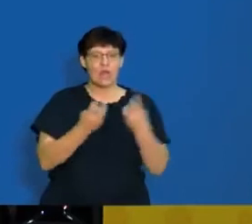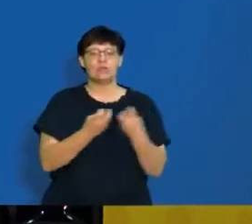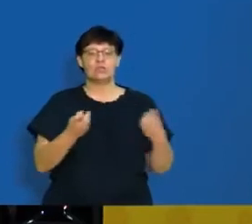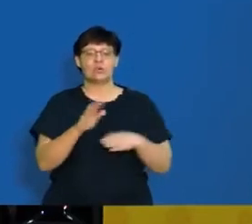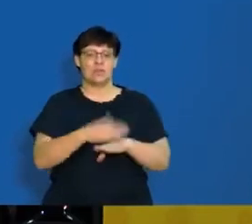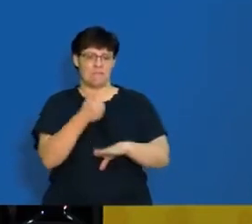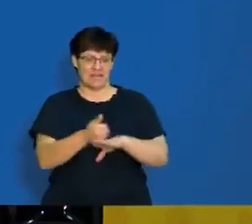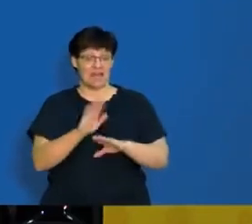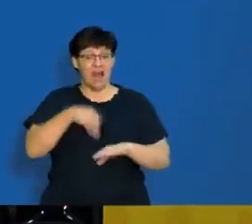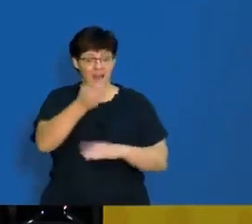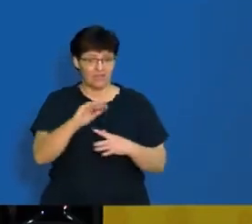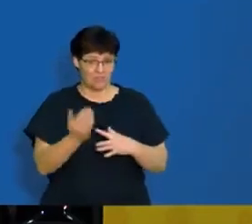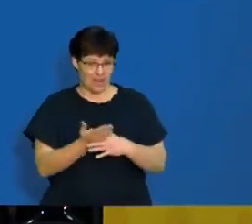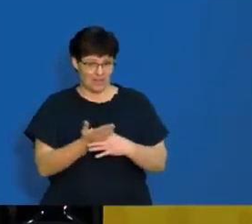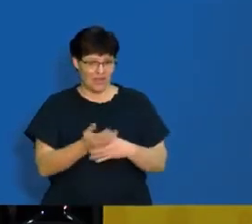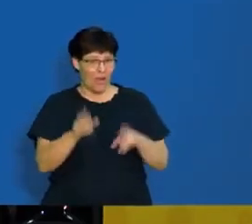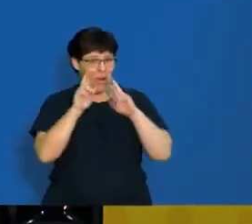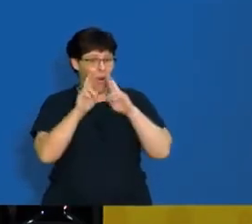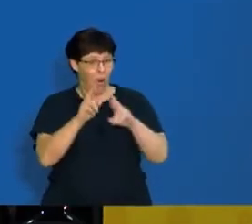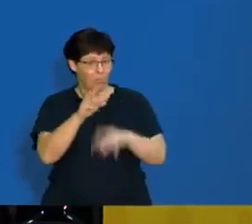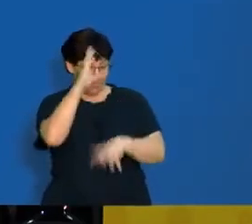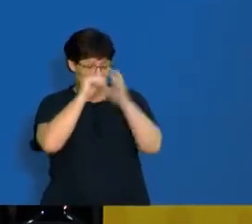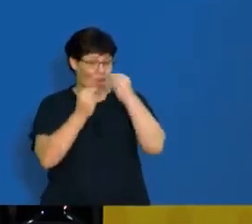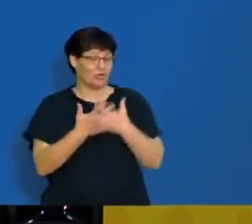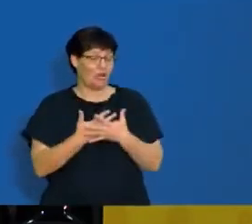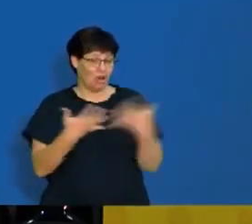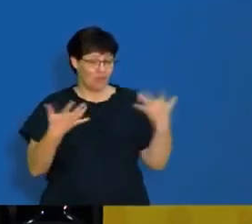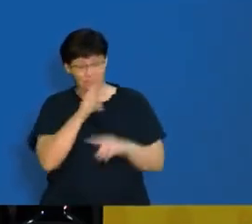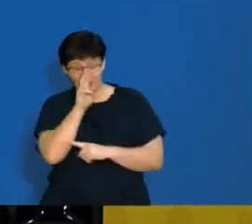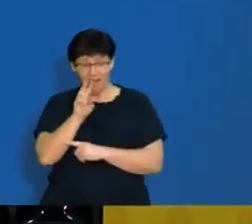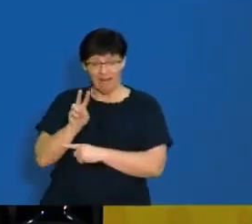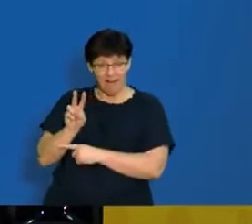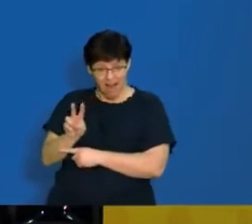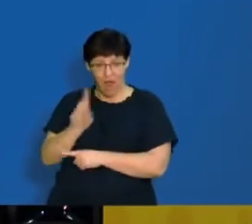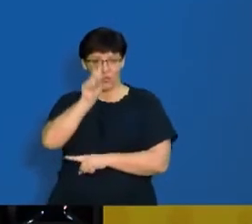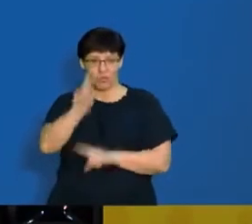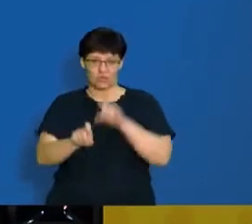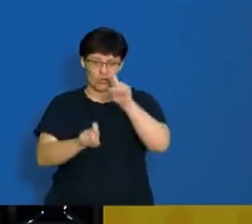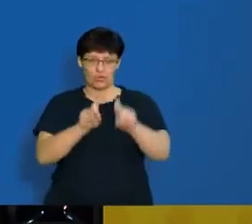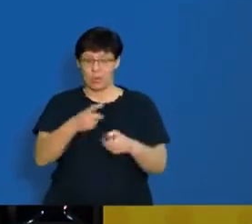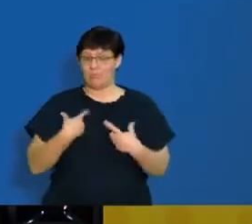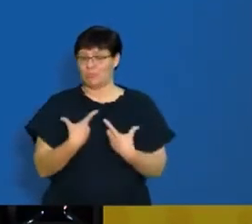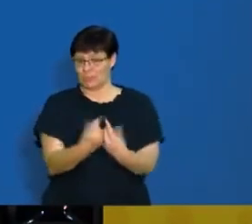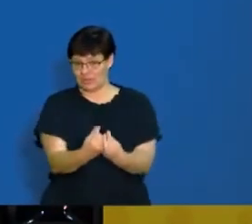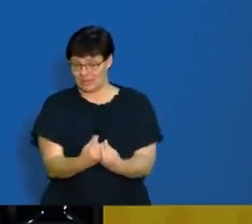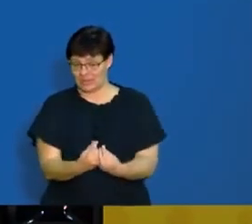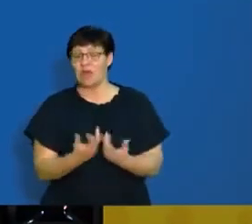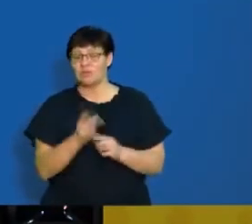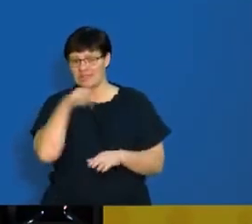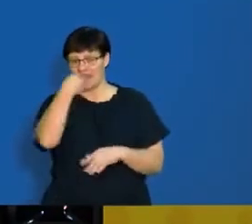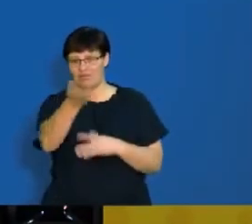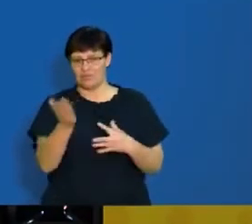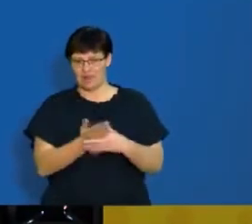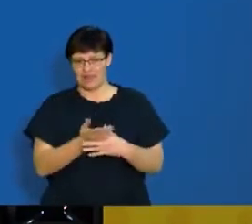question after the break. I hope you guys have gained a lot from looking at these questions that I've done with you. I will see you after the